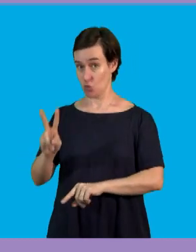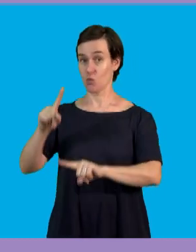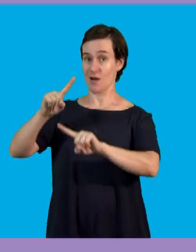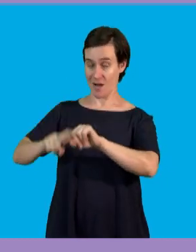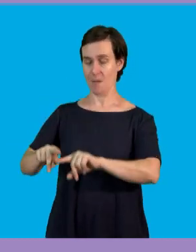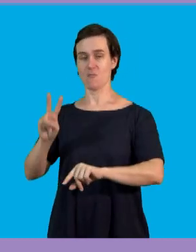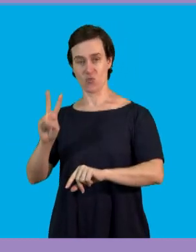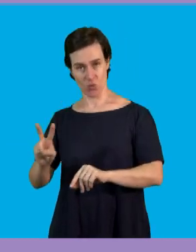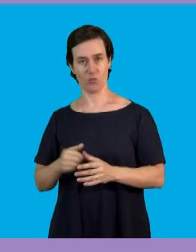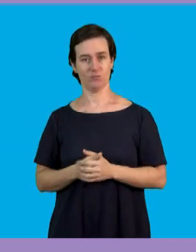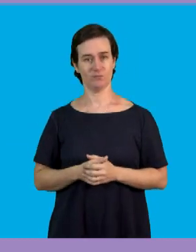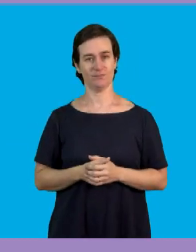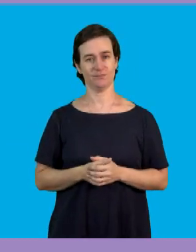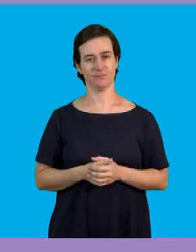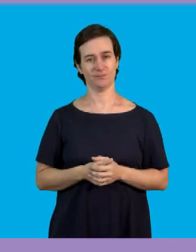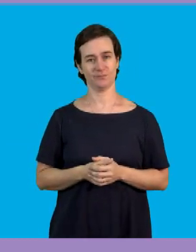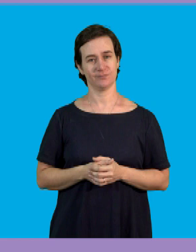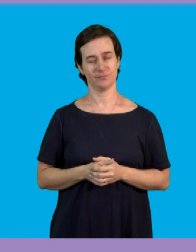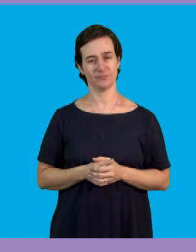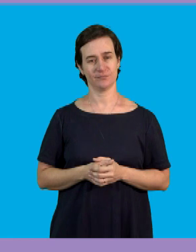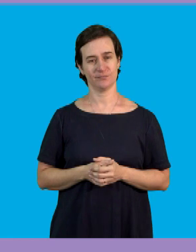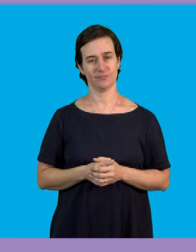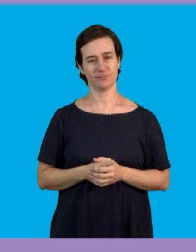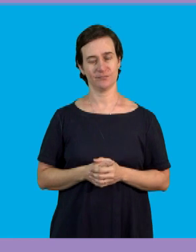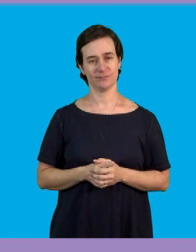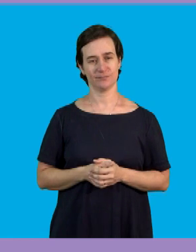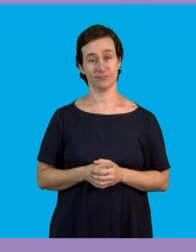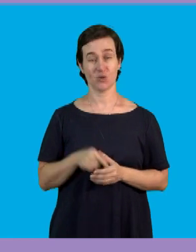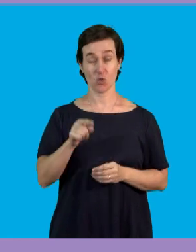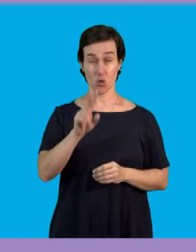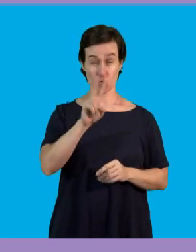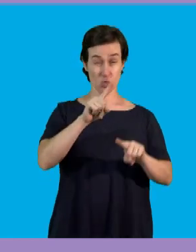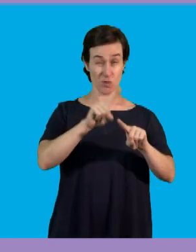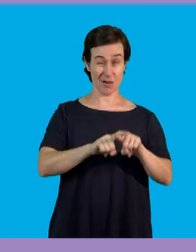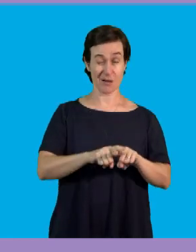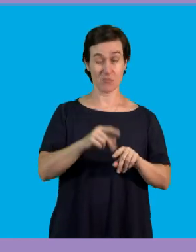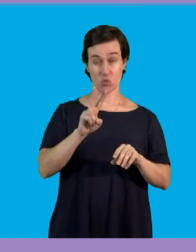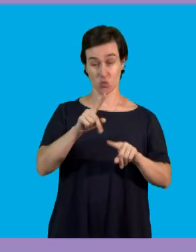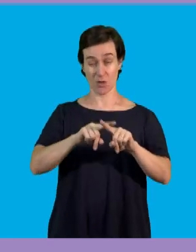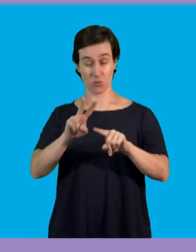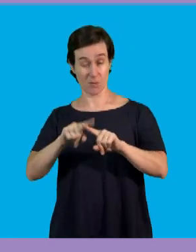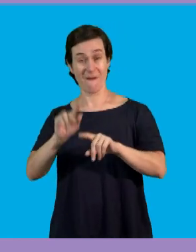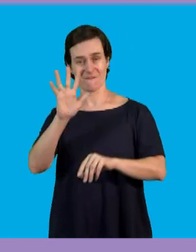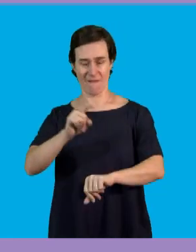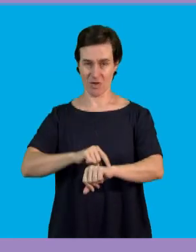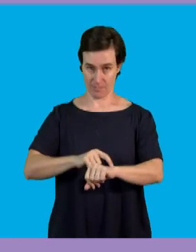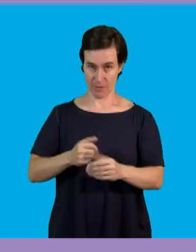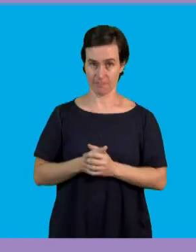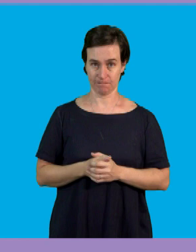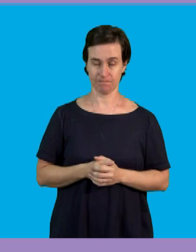multiplied by 2 multiplied by 2. So that 2 is multiplied by itself 5 times.